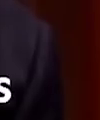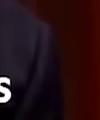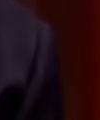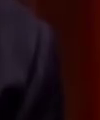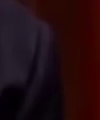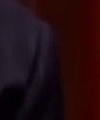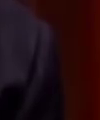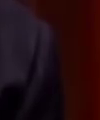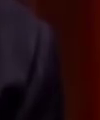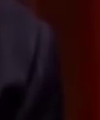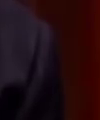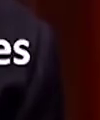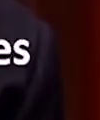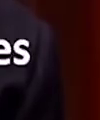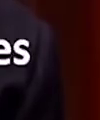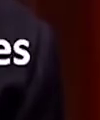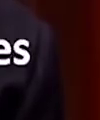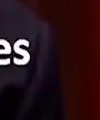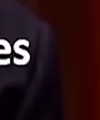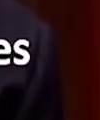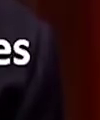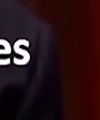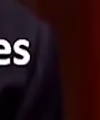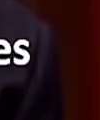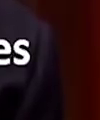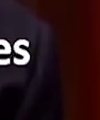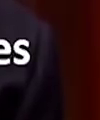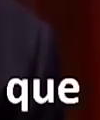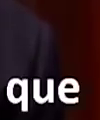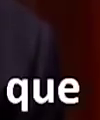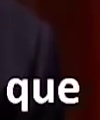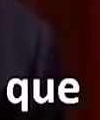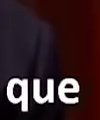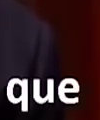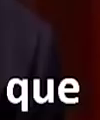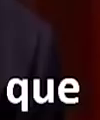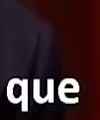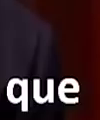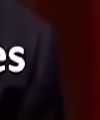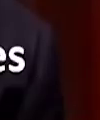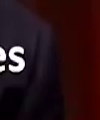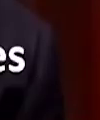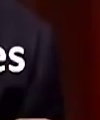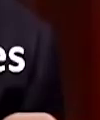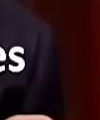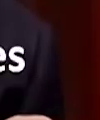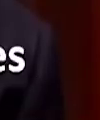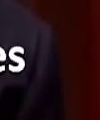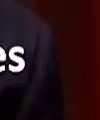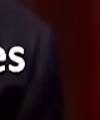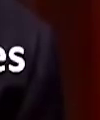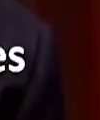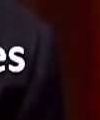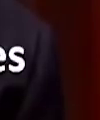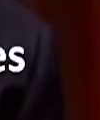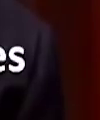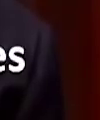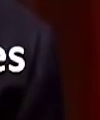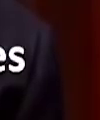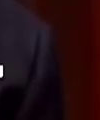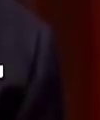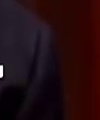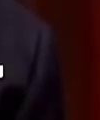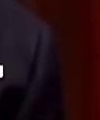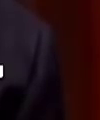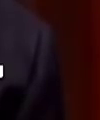come together. And it may be it's got to have the Americans to lead it. But I could see, you know, we have very